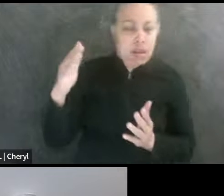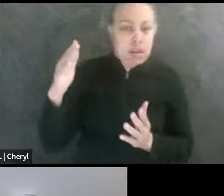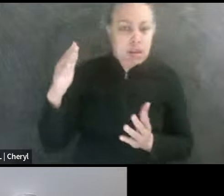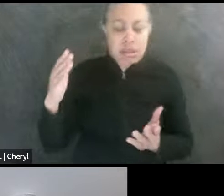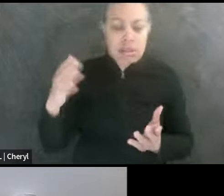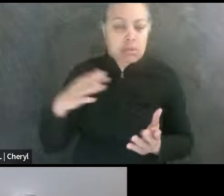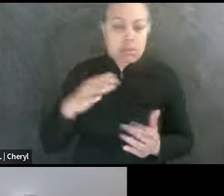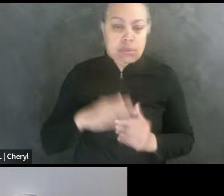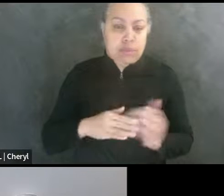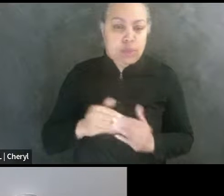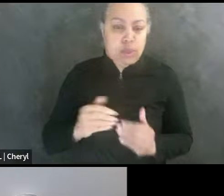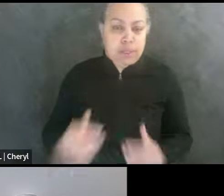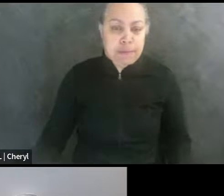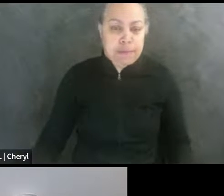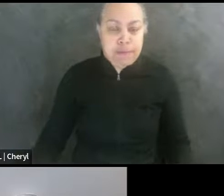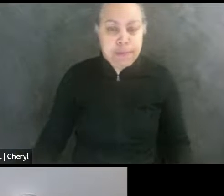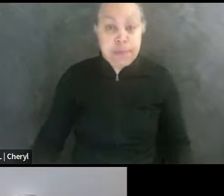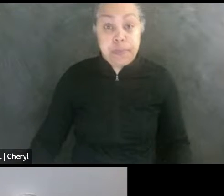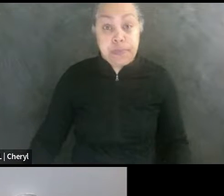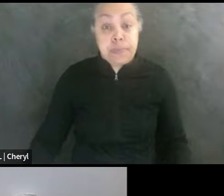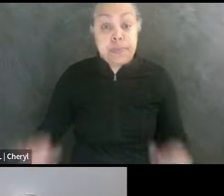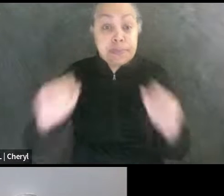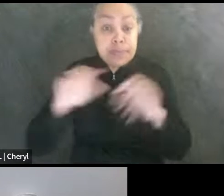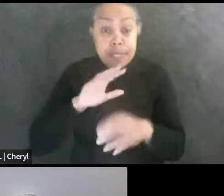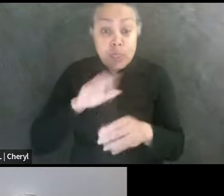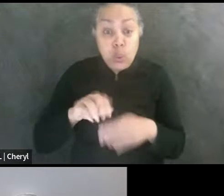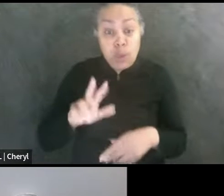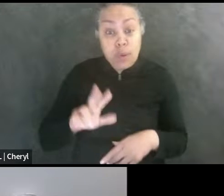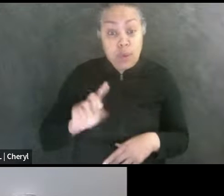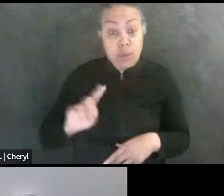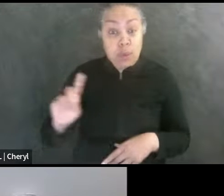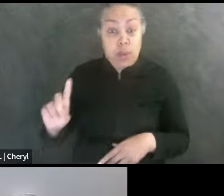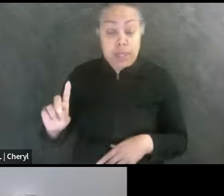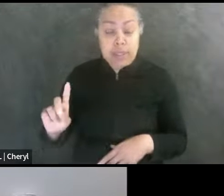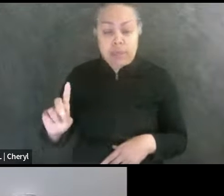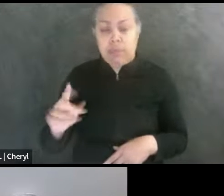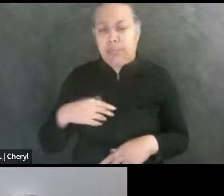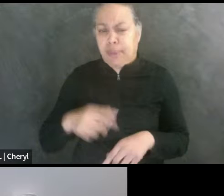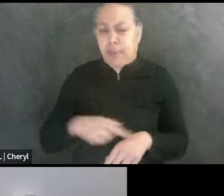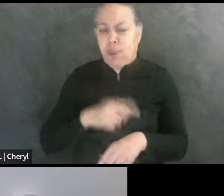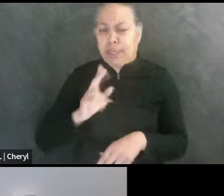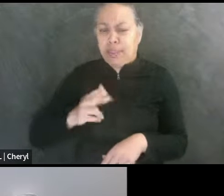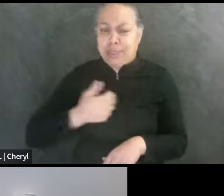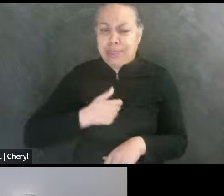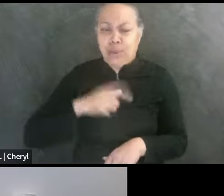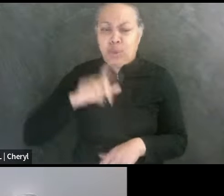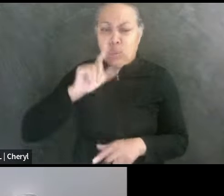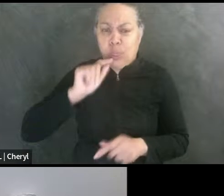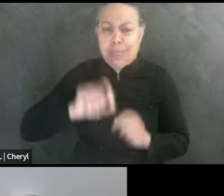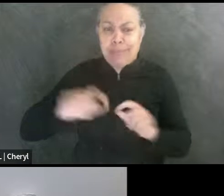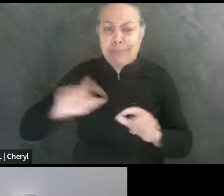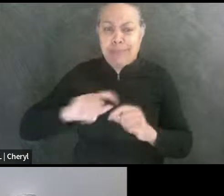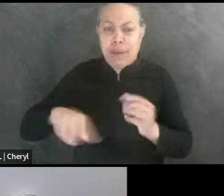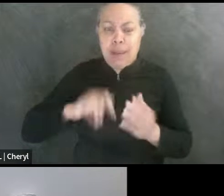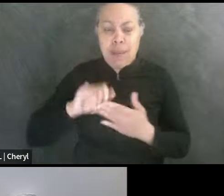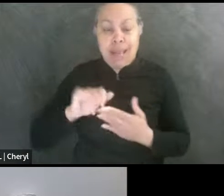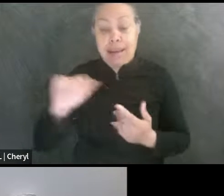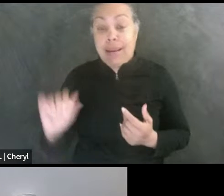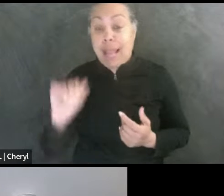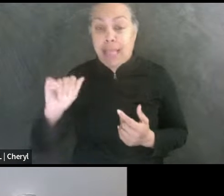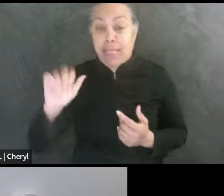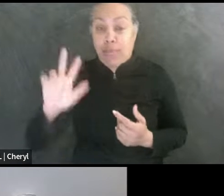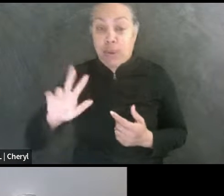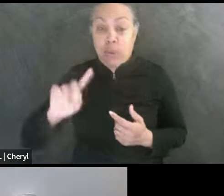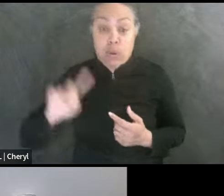Yeah, and I would include 311. I mean, I have a long history of sort of tweeting about these things at 311, and they'll